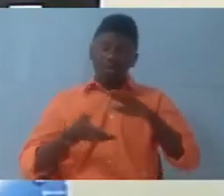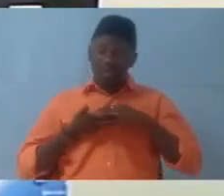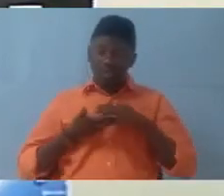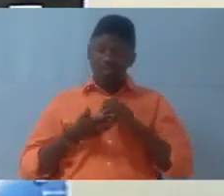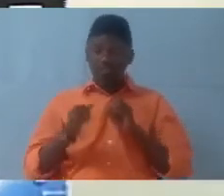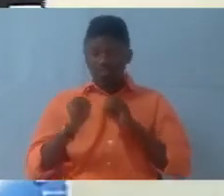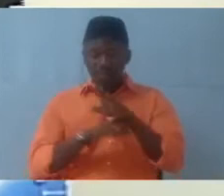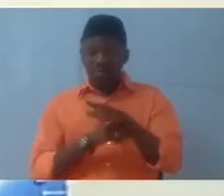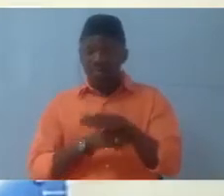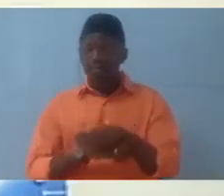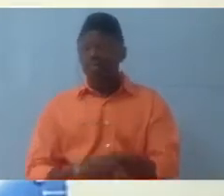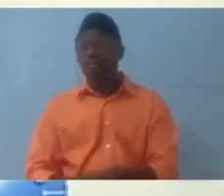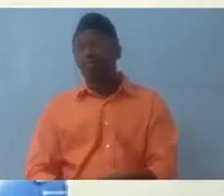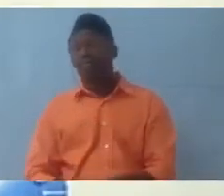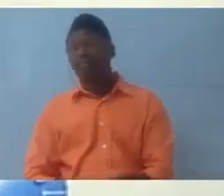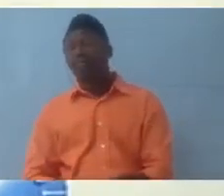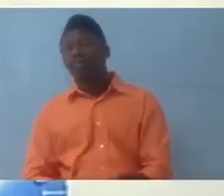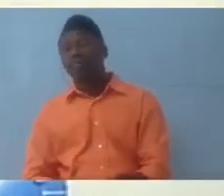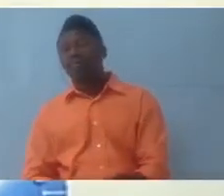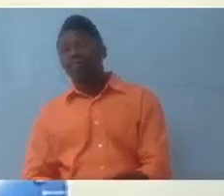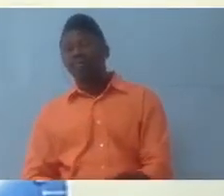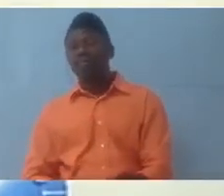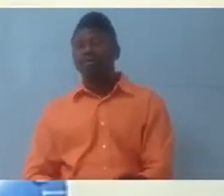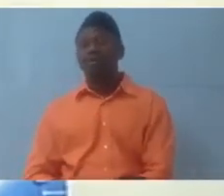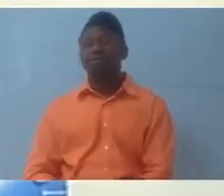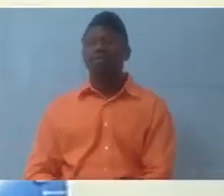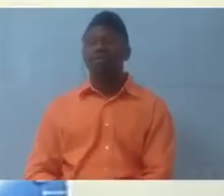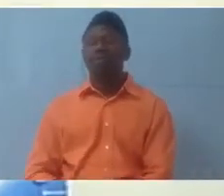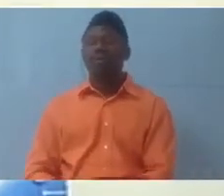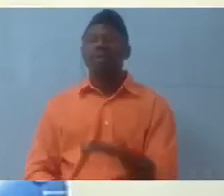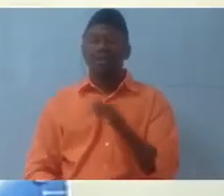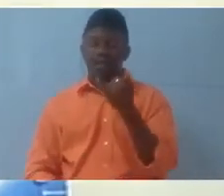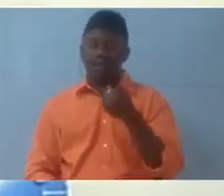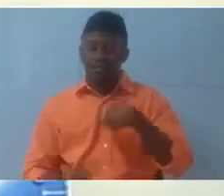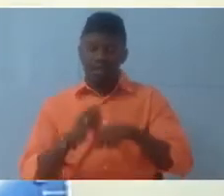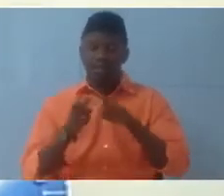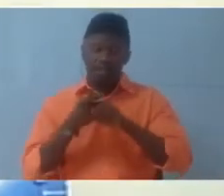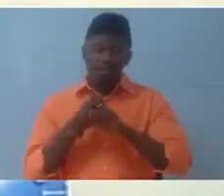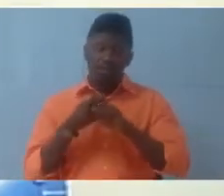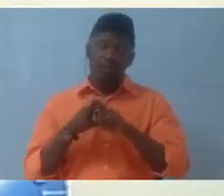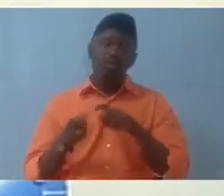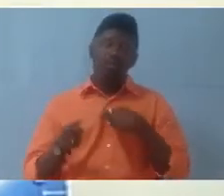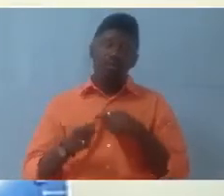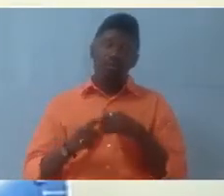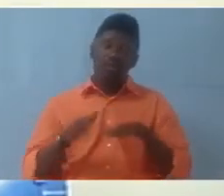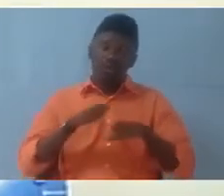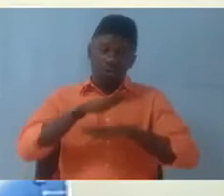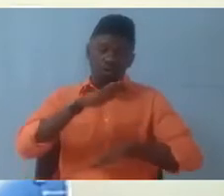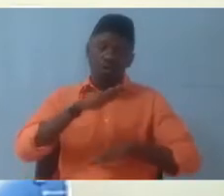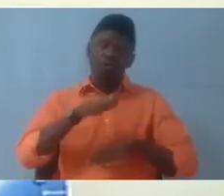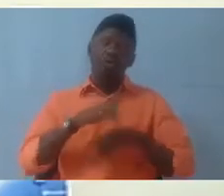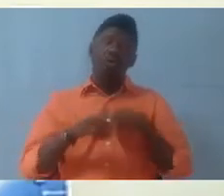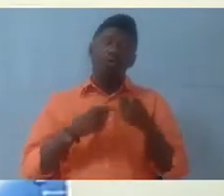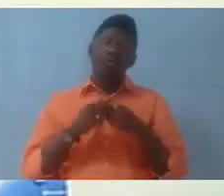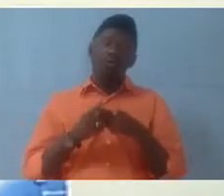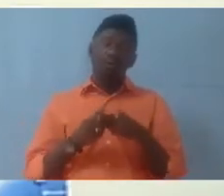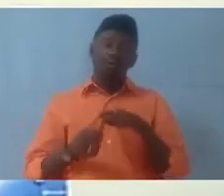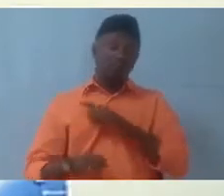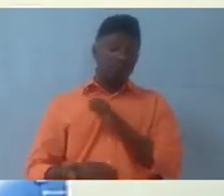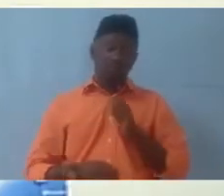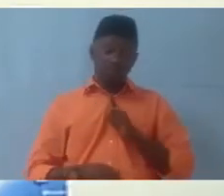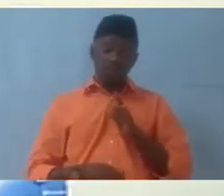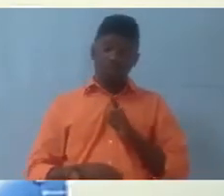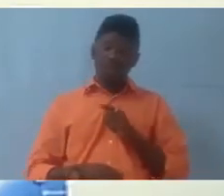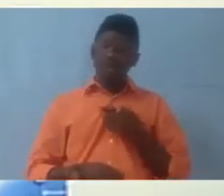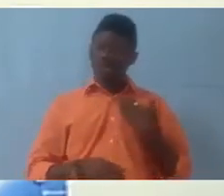non. Yes, in relation to the lower bench as the magistrates, I think maybe you'll have the choice to comment as if I don't know how the arrangement is. But for us at the